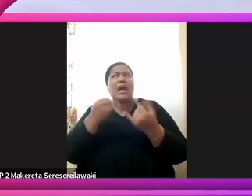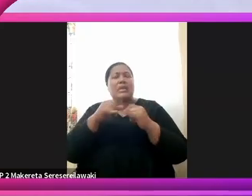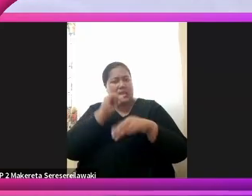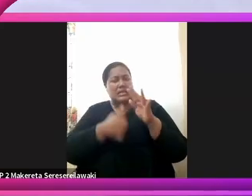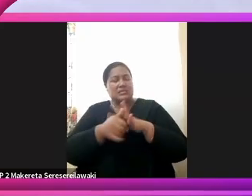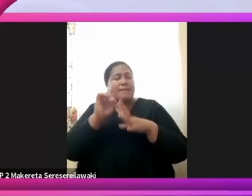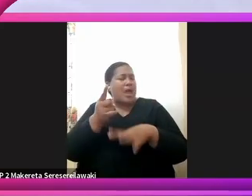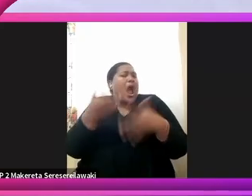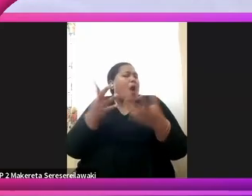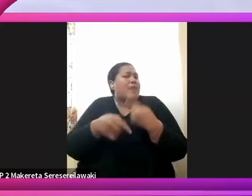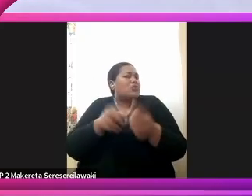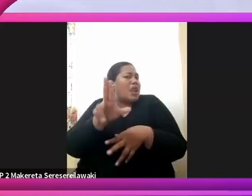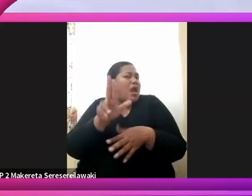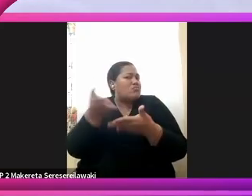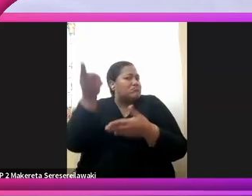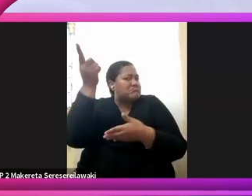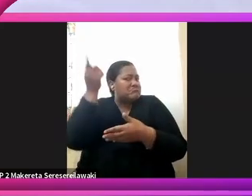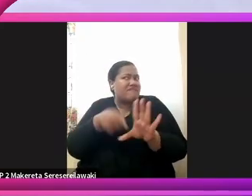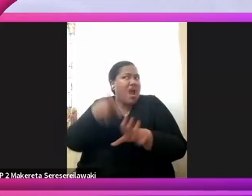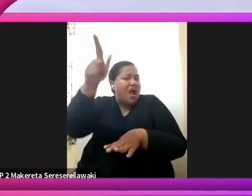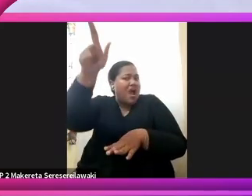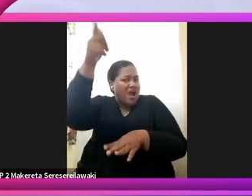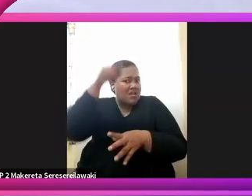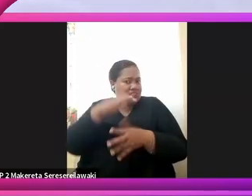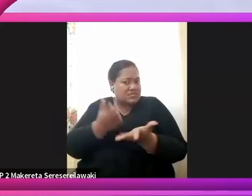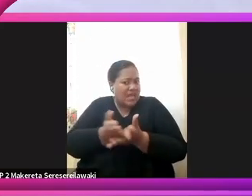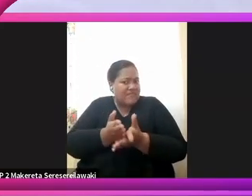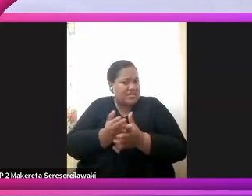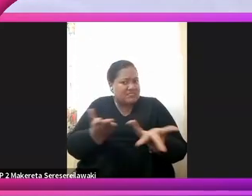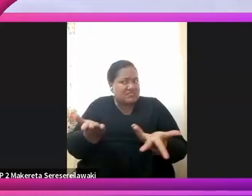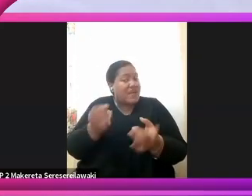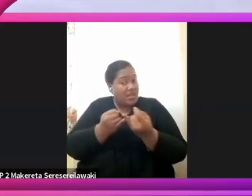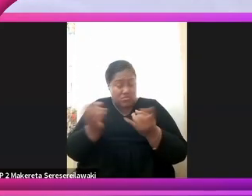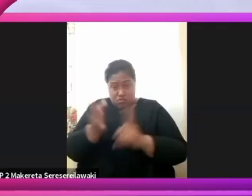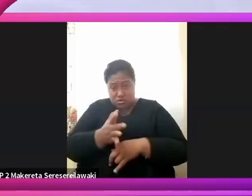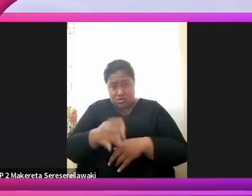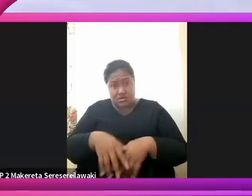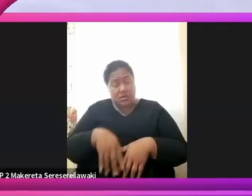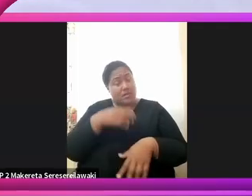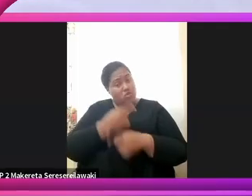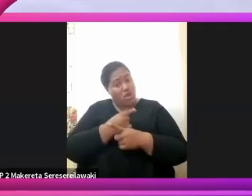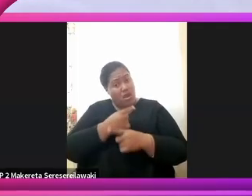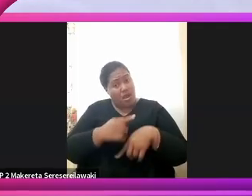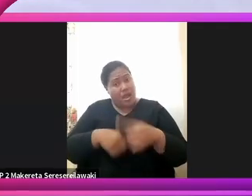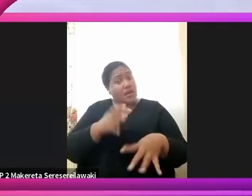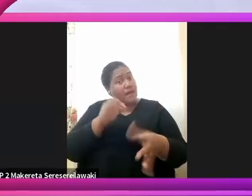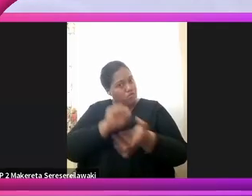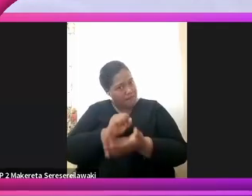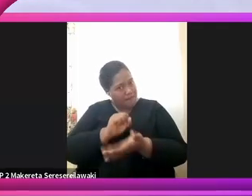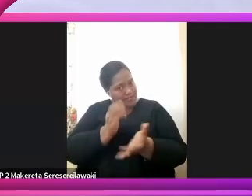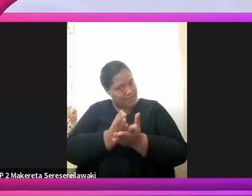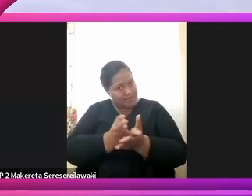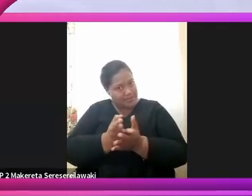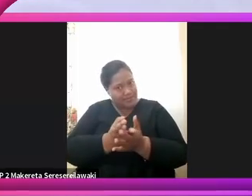somewhere? Where can they go? So services is very important, and I'm talking about effective services. Yeah,